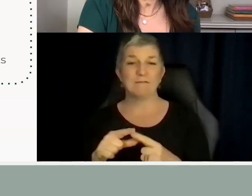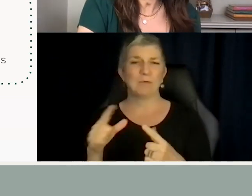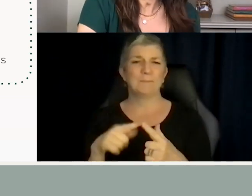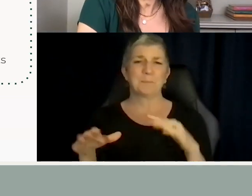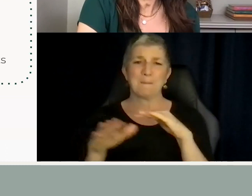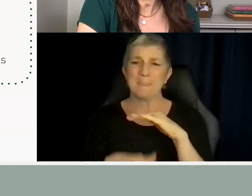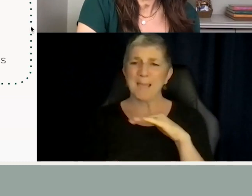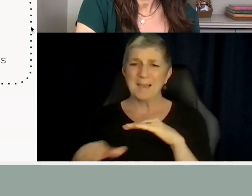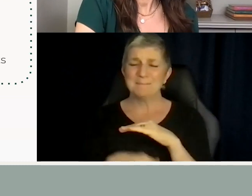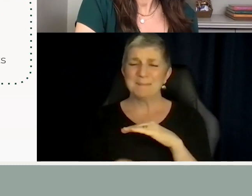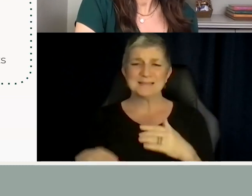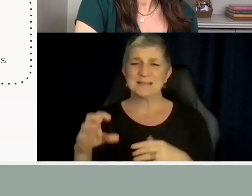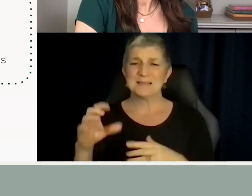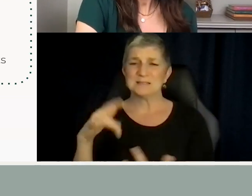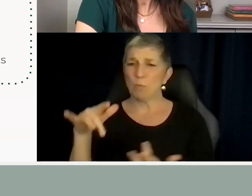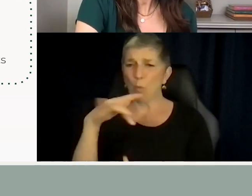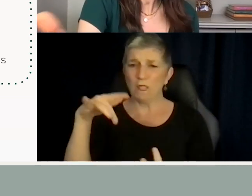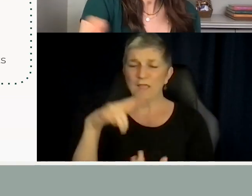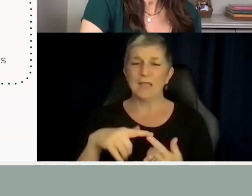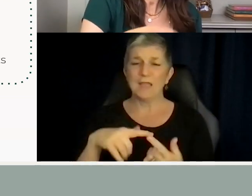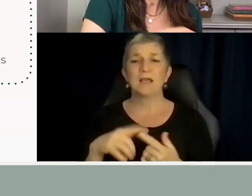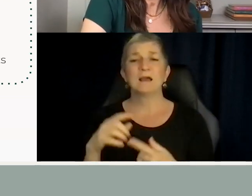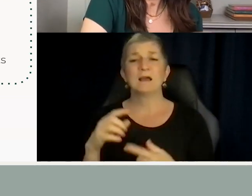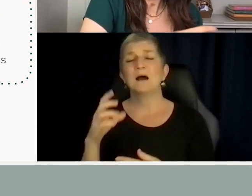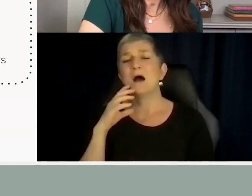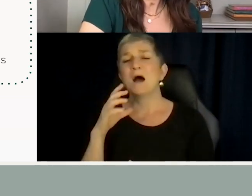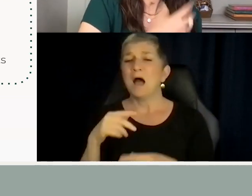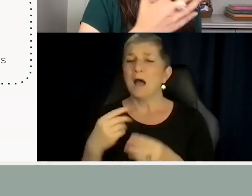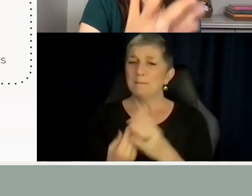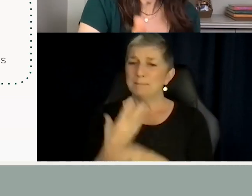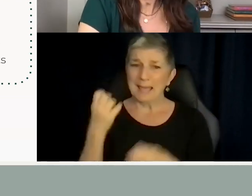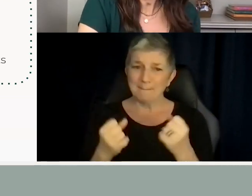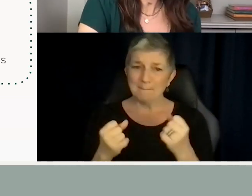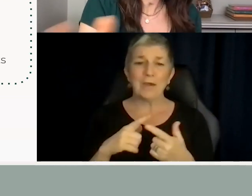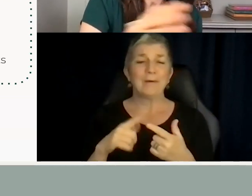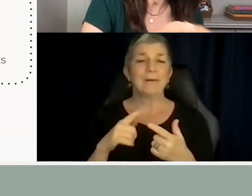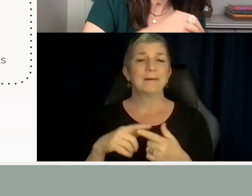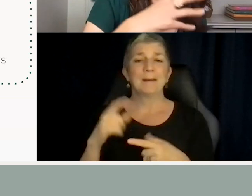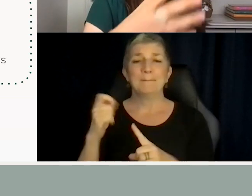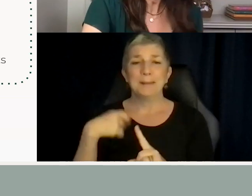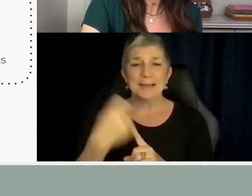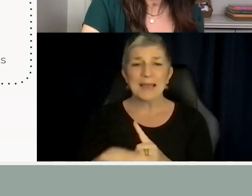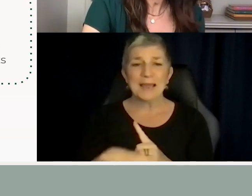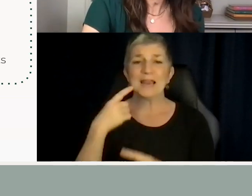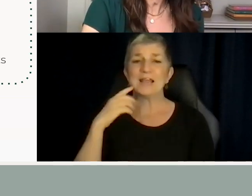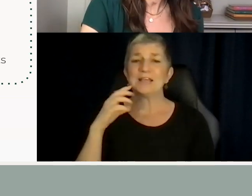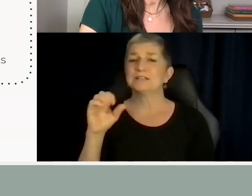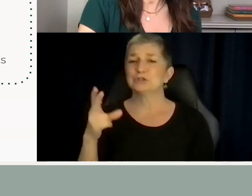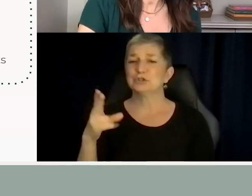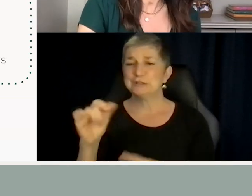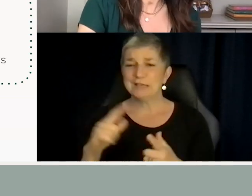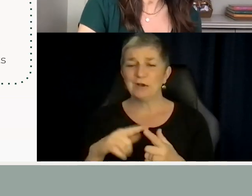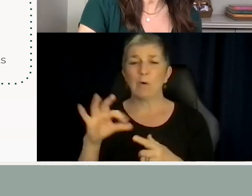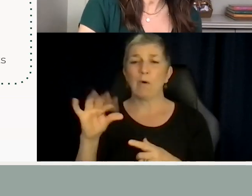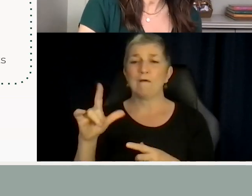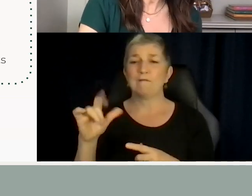basic smoothie. You're putting plant-based milk, a frozen greenish banana, some chia seed or flax or another booster,